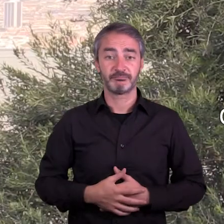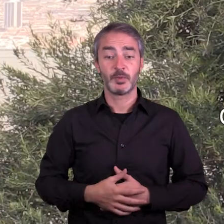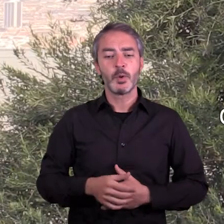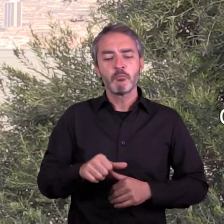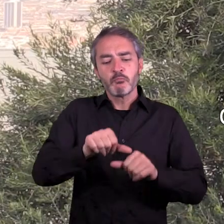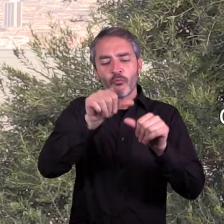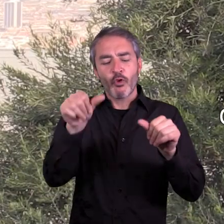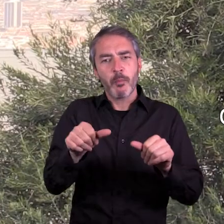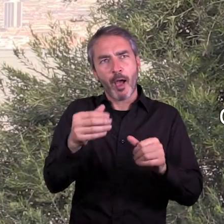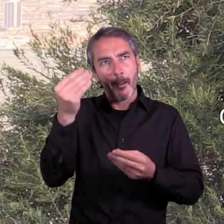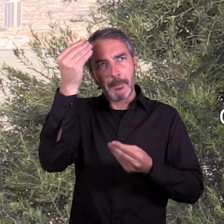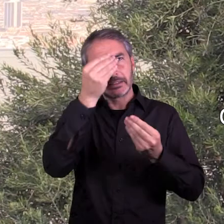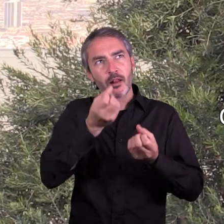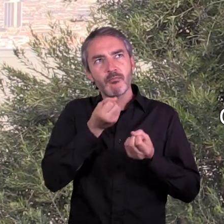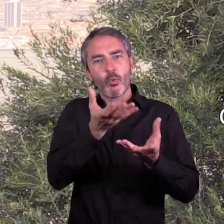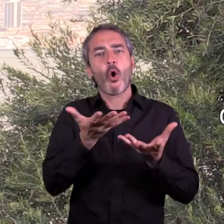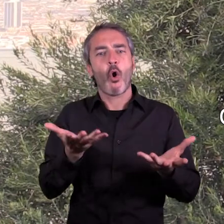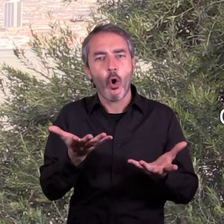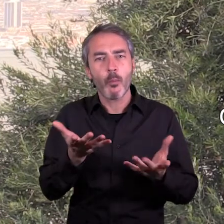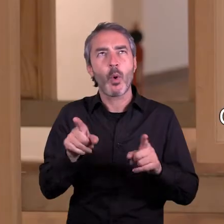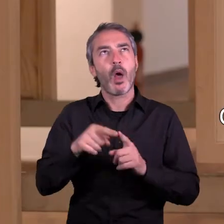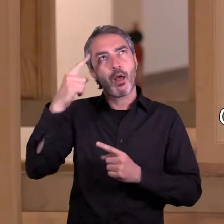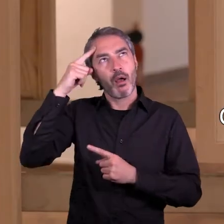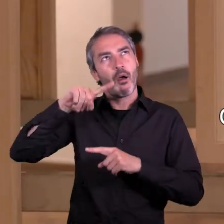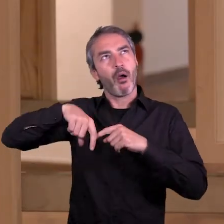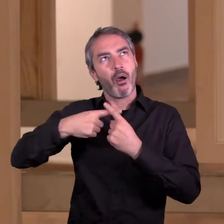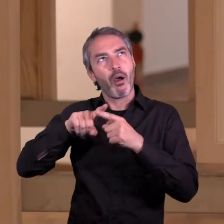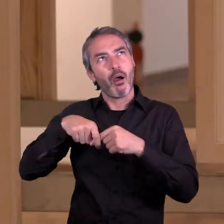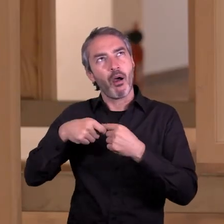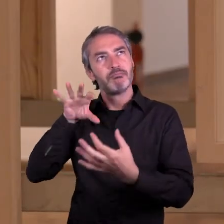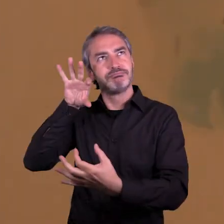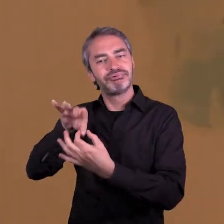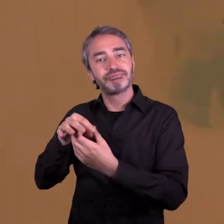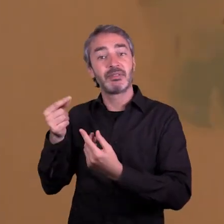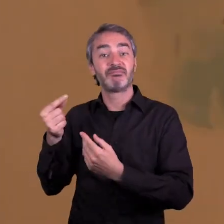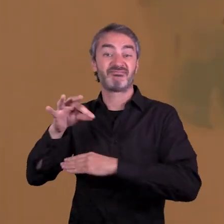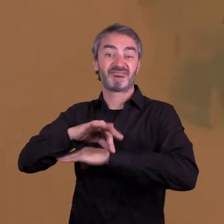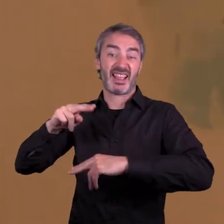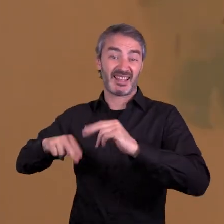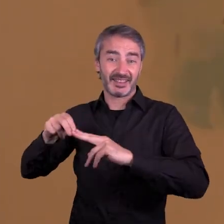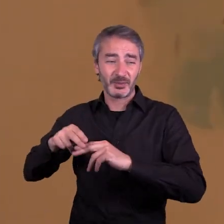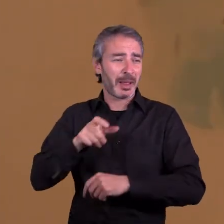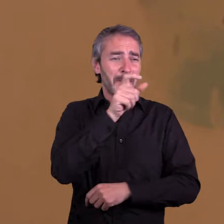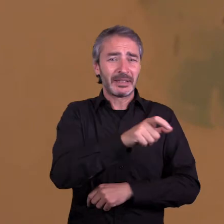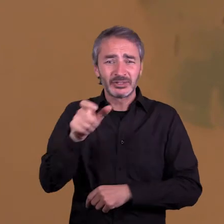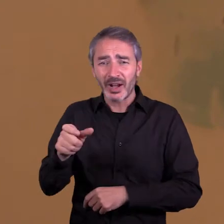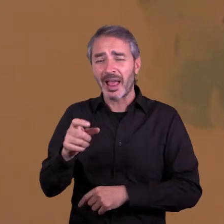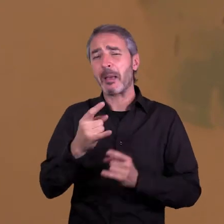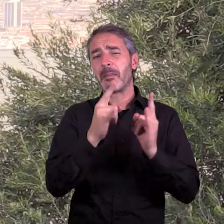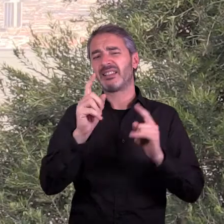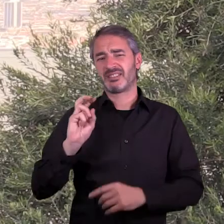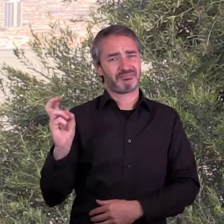and as a way of thinking, as an extension of her questions about architecture, about people, about